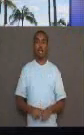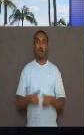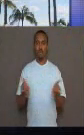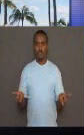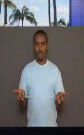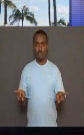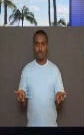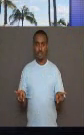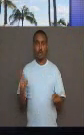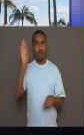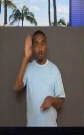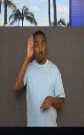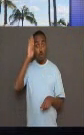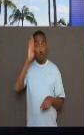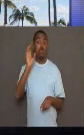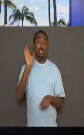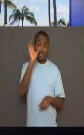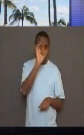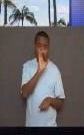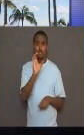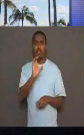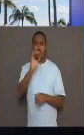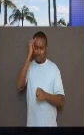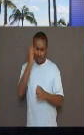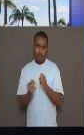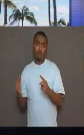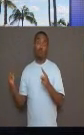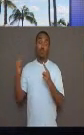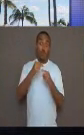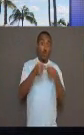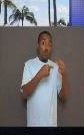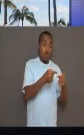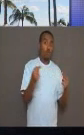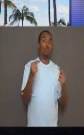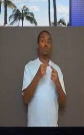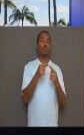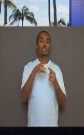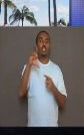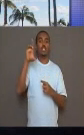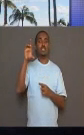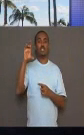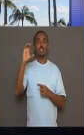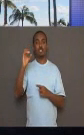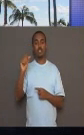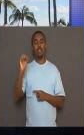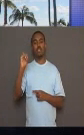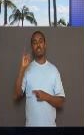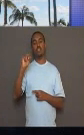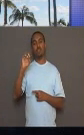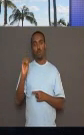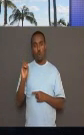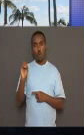However, Bond's search eventually leads him to the Casino Royale in